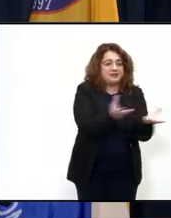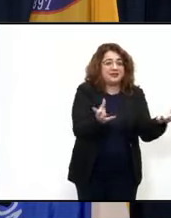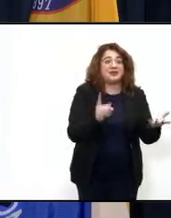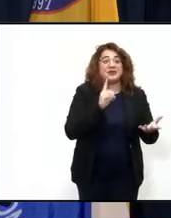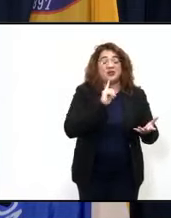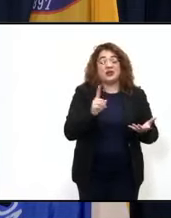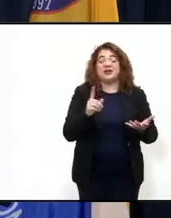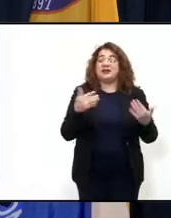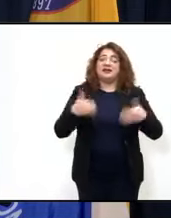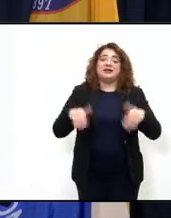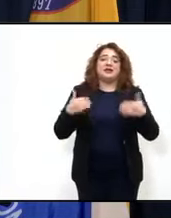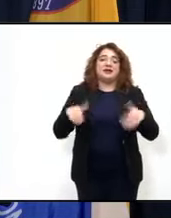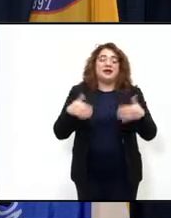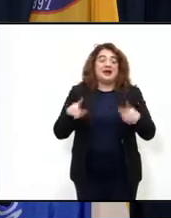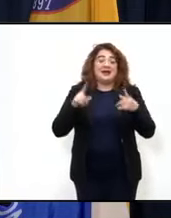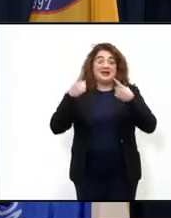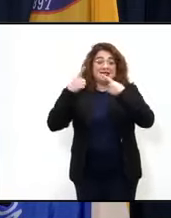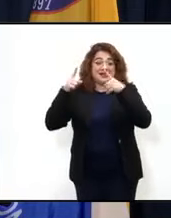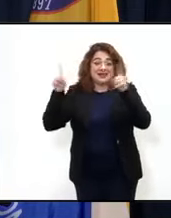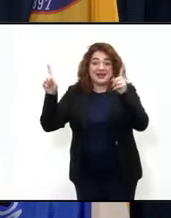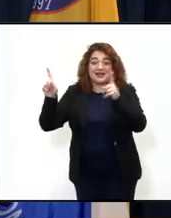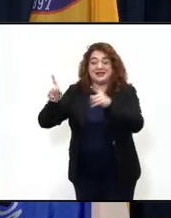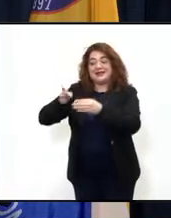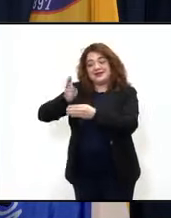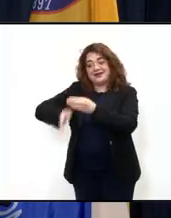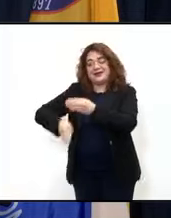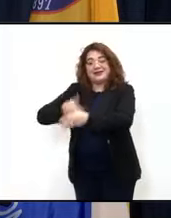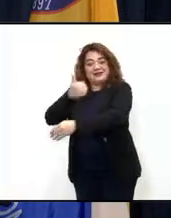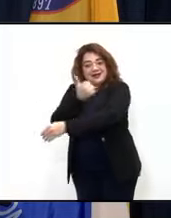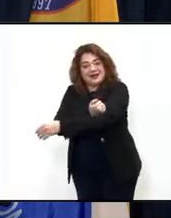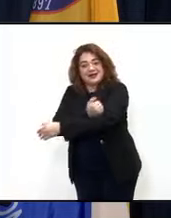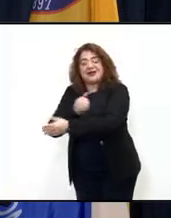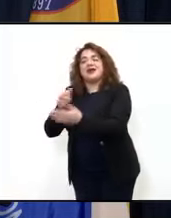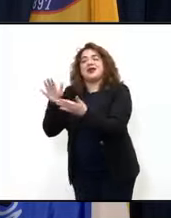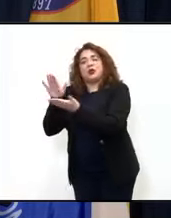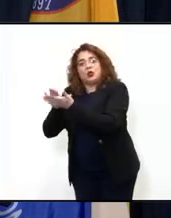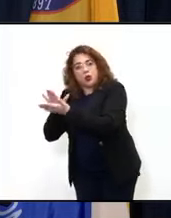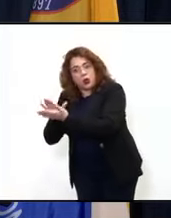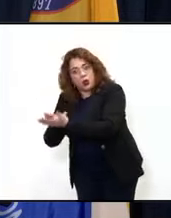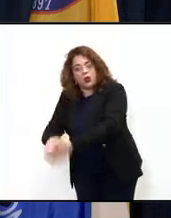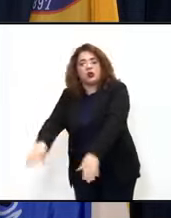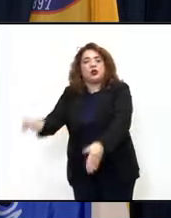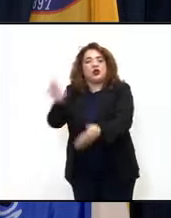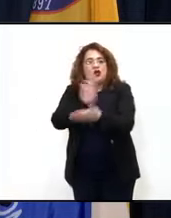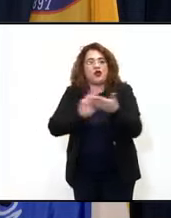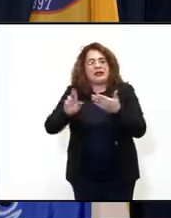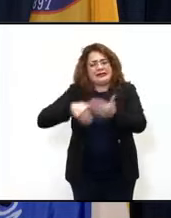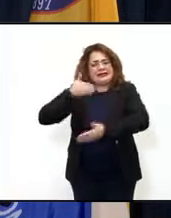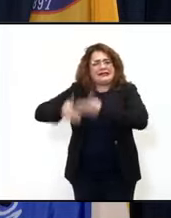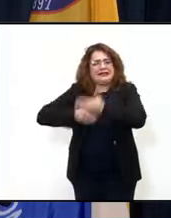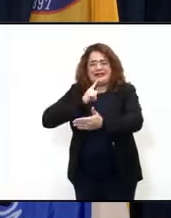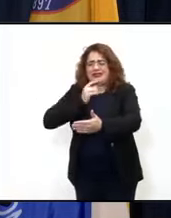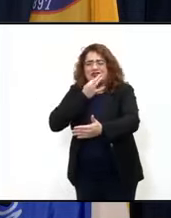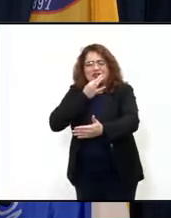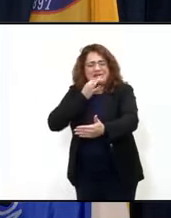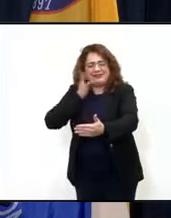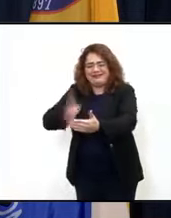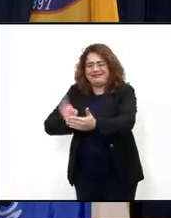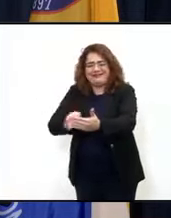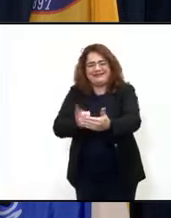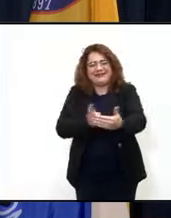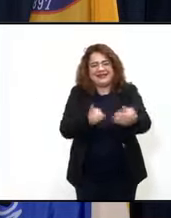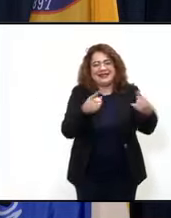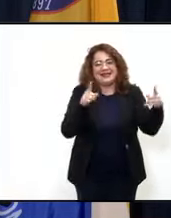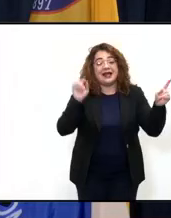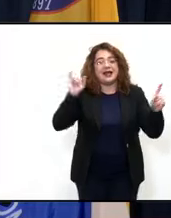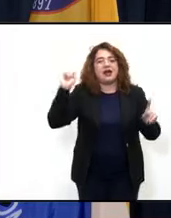of our schools, our success of the university and their progress. And so we're grateful to the governor and thank him again